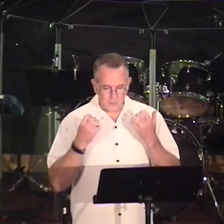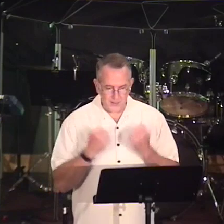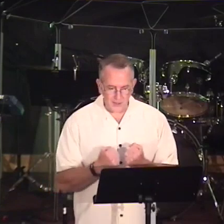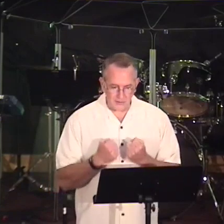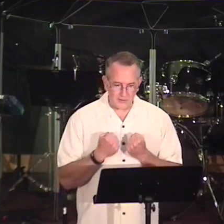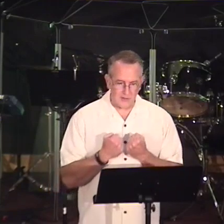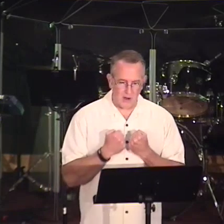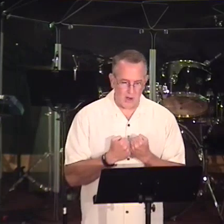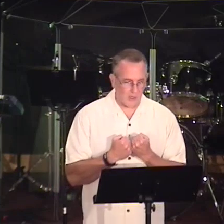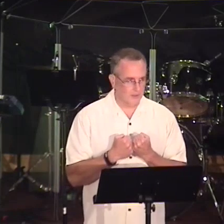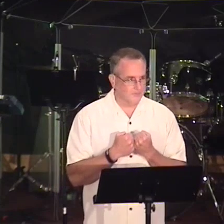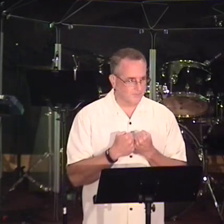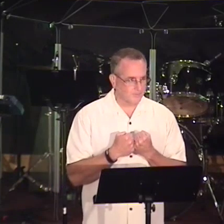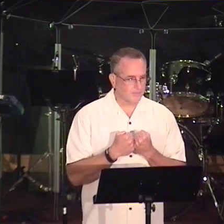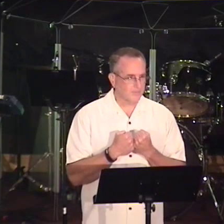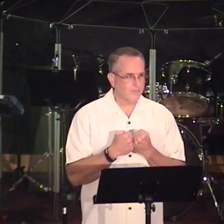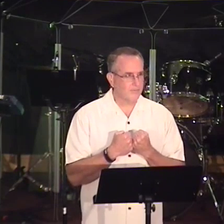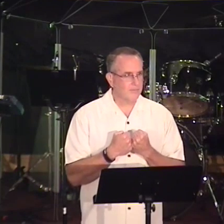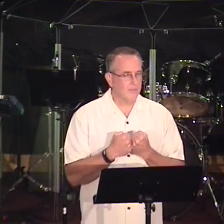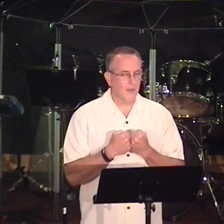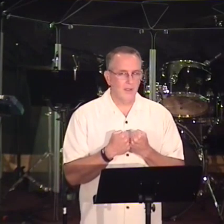they were pierced to the heart,